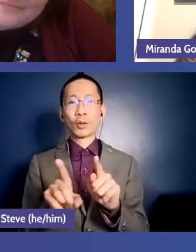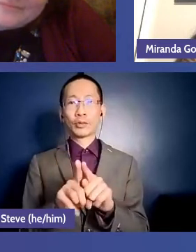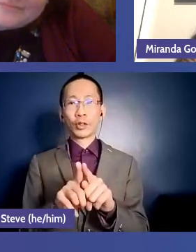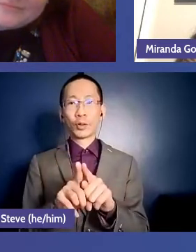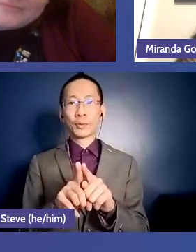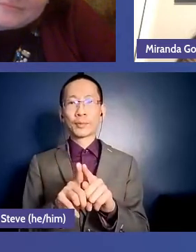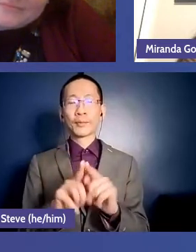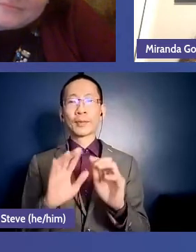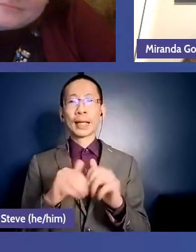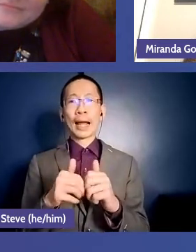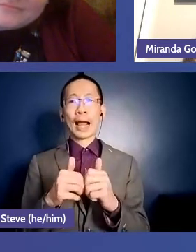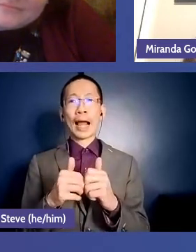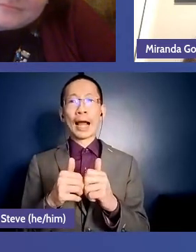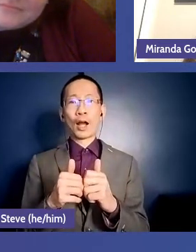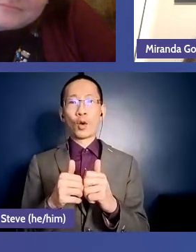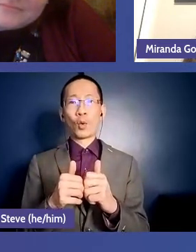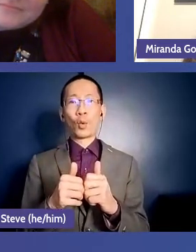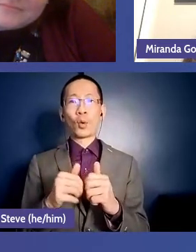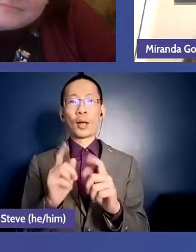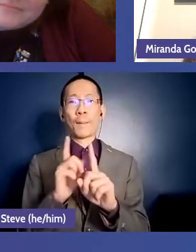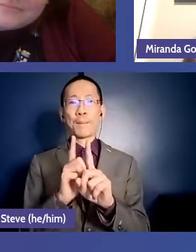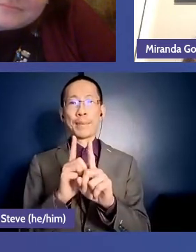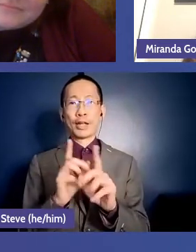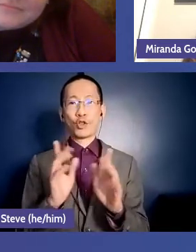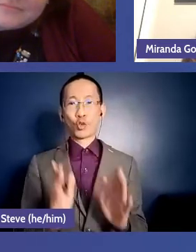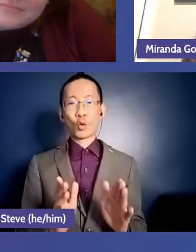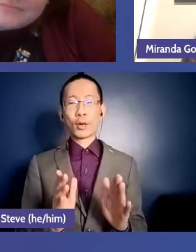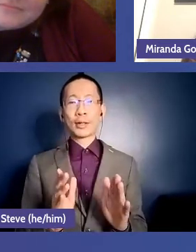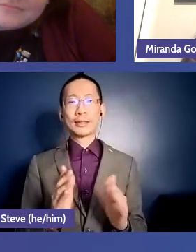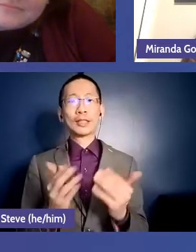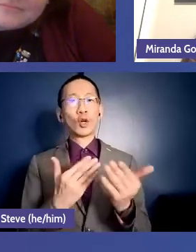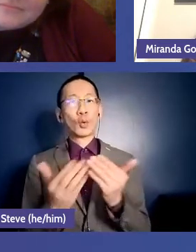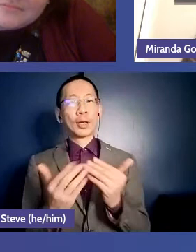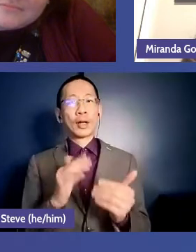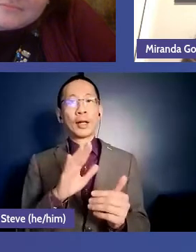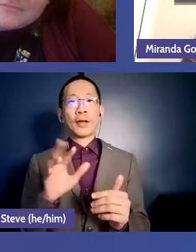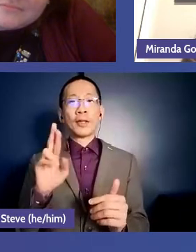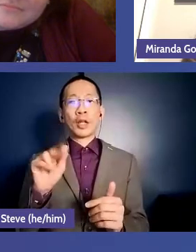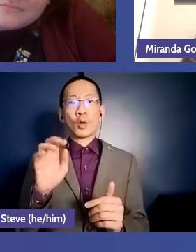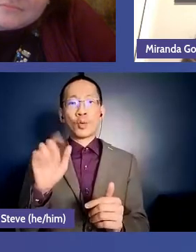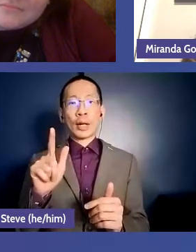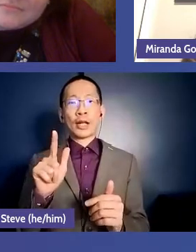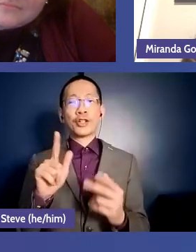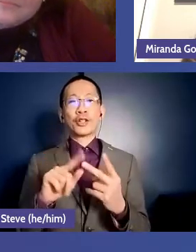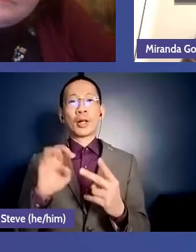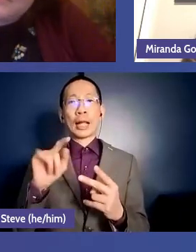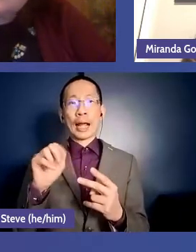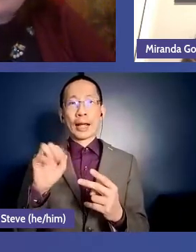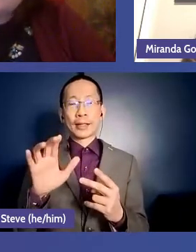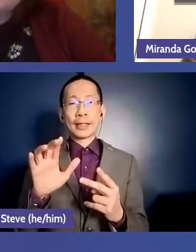the ways in which mentors, regardless of their racial, ethnic